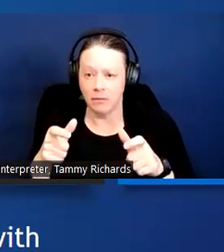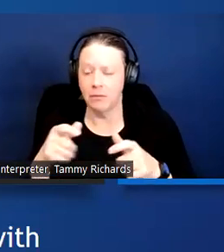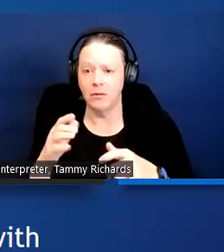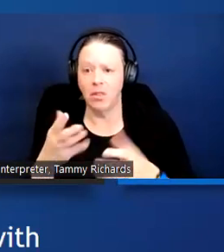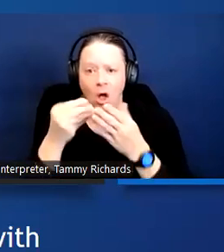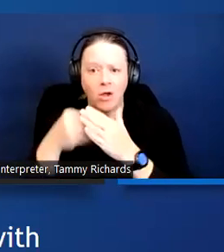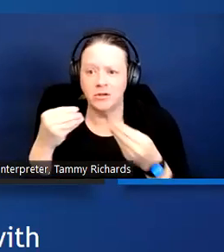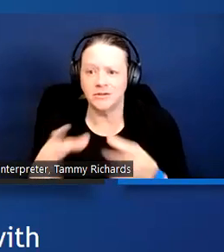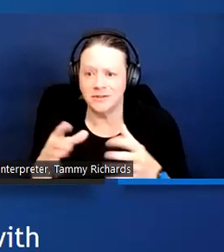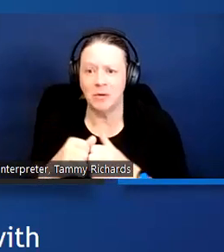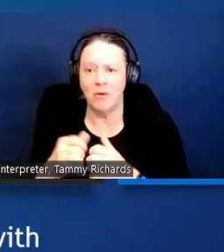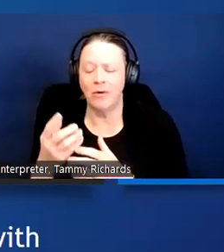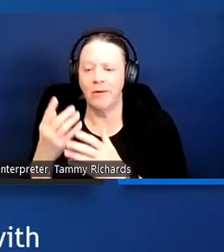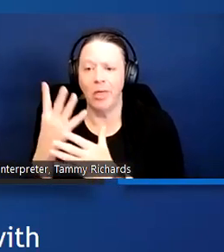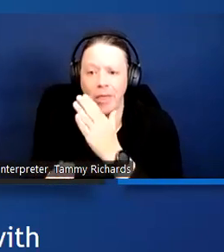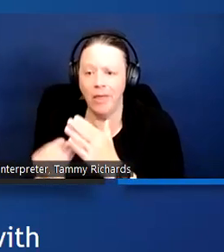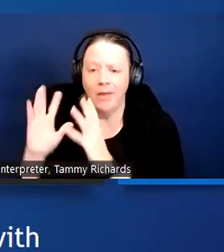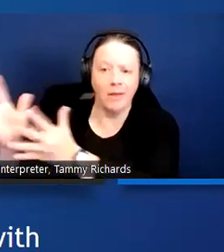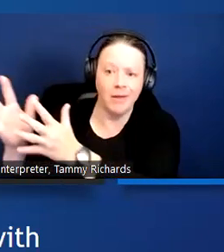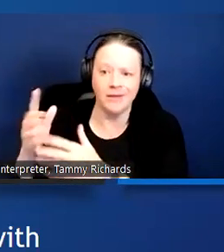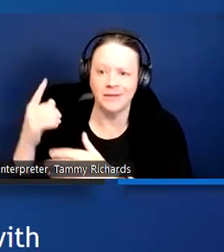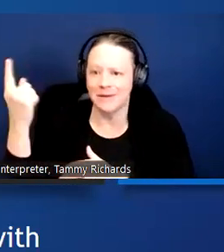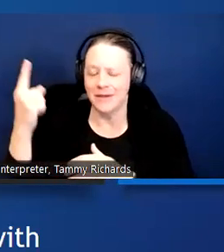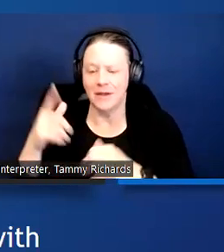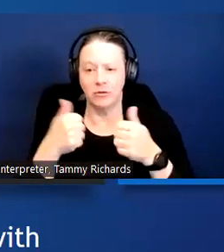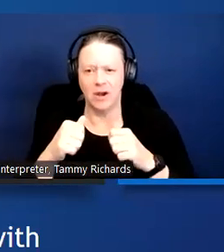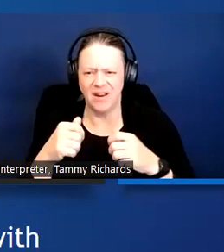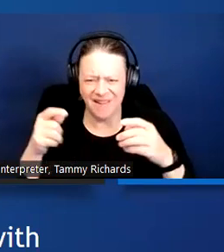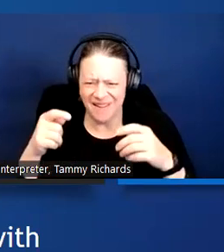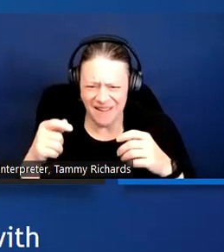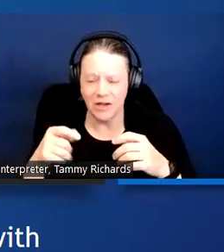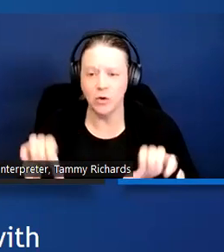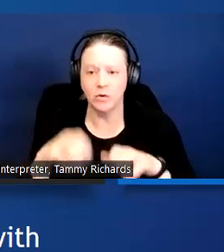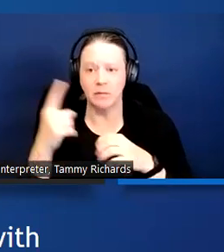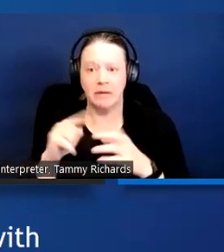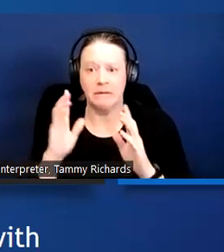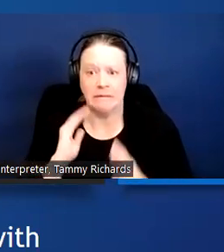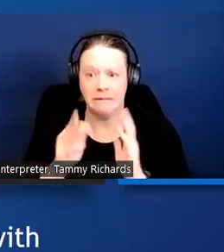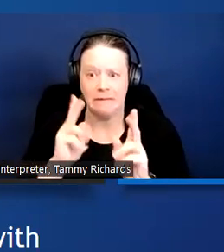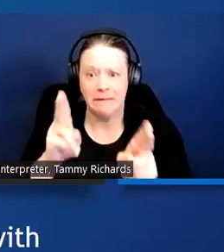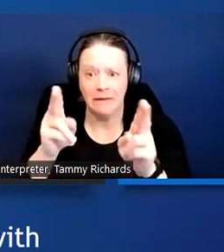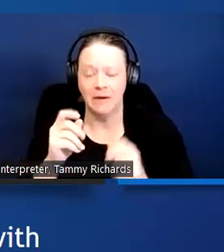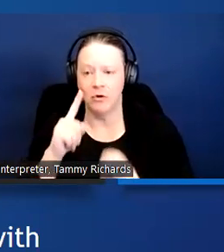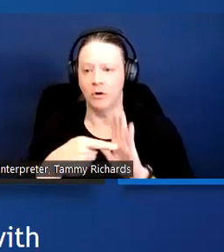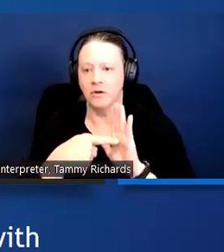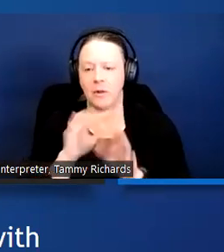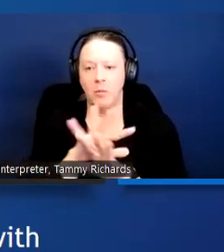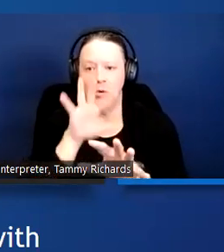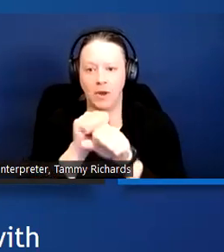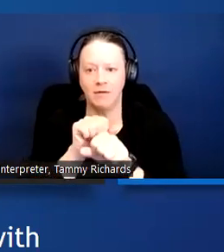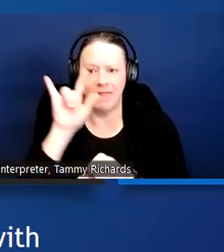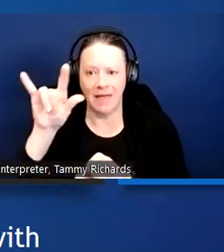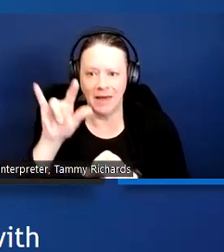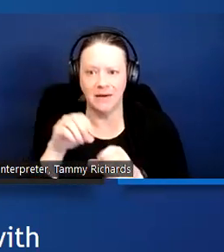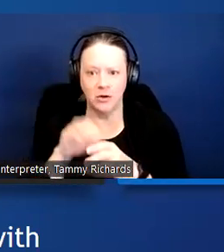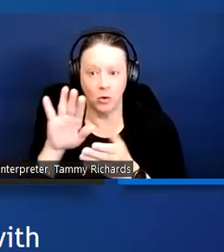other room and you're trying to do something that's time sensitive, like booking a flight in your